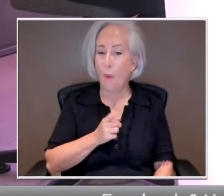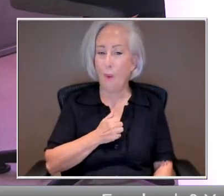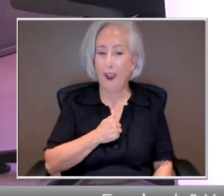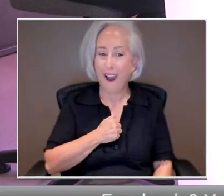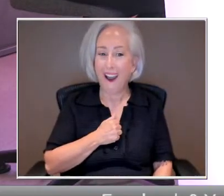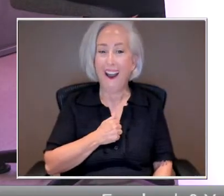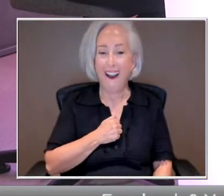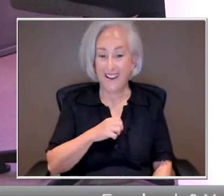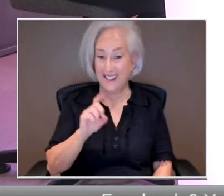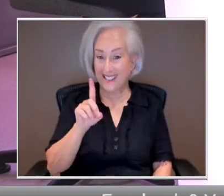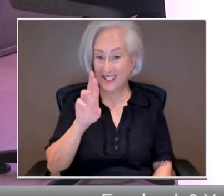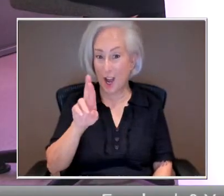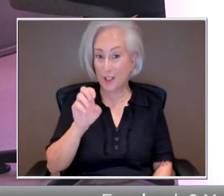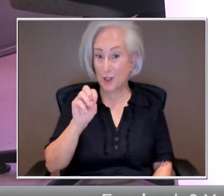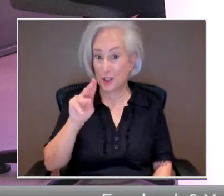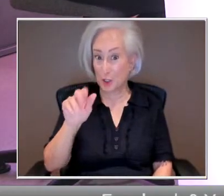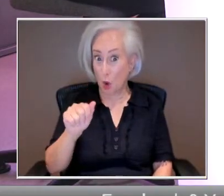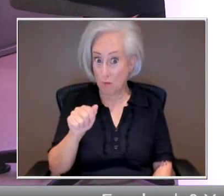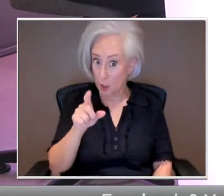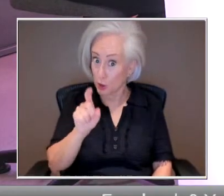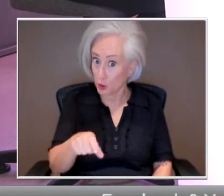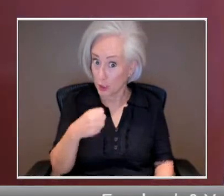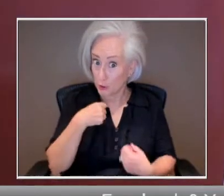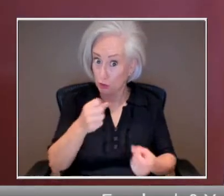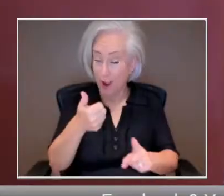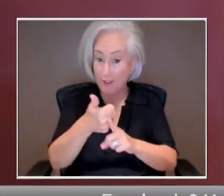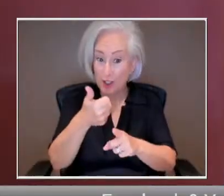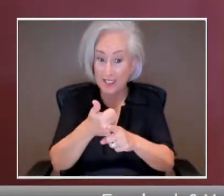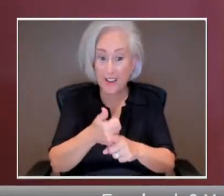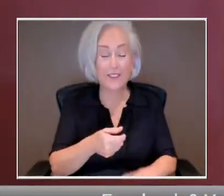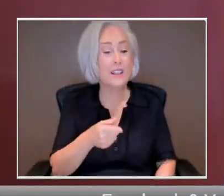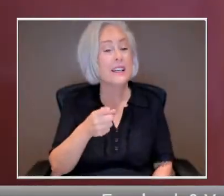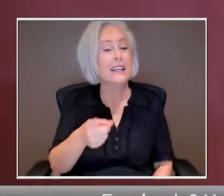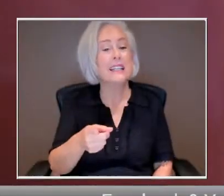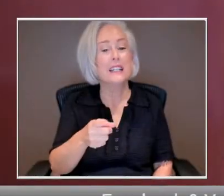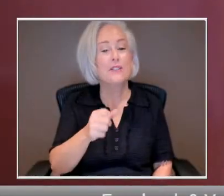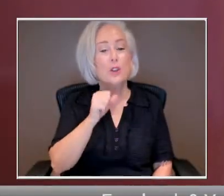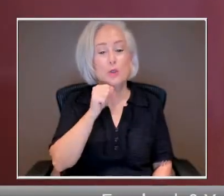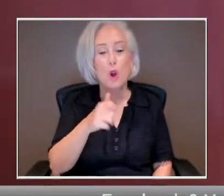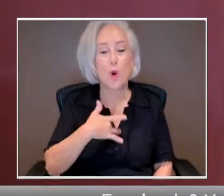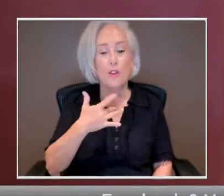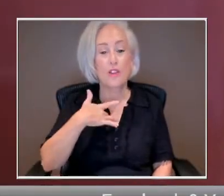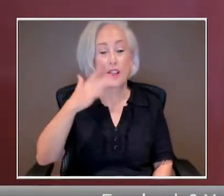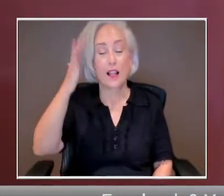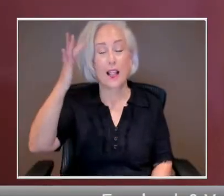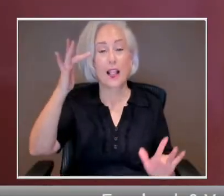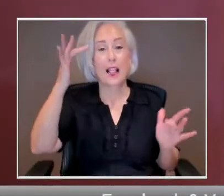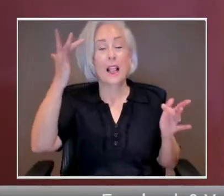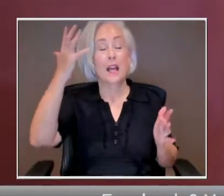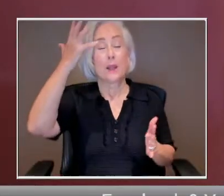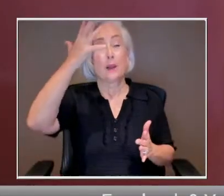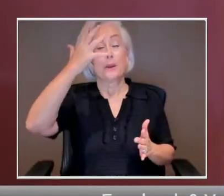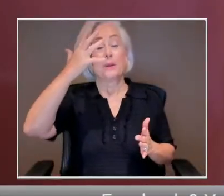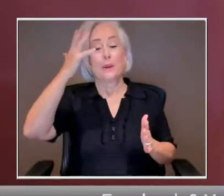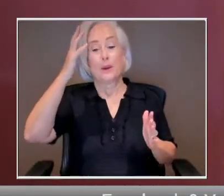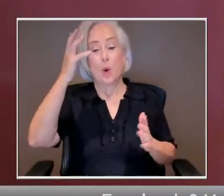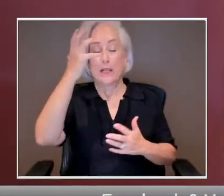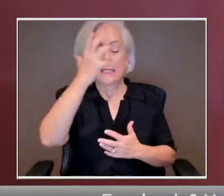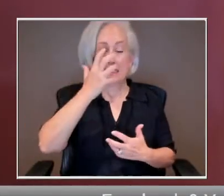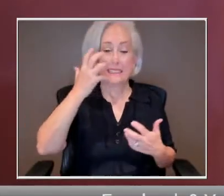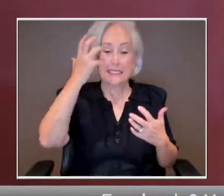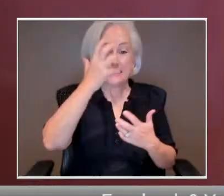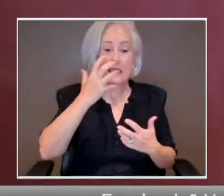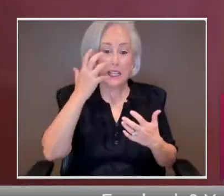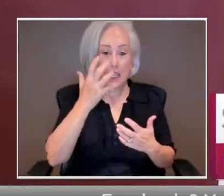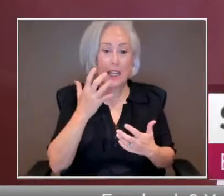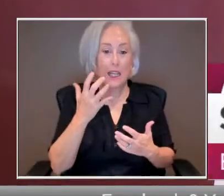Soma? Yes. Should she have driven herself? So if you're not feeling dizzy or lightheaded, I know most patients with supraventricular tachycardia do not